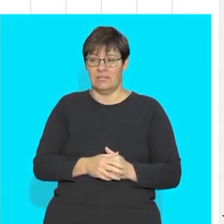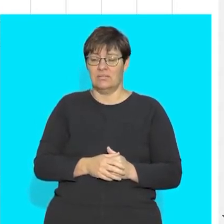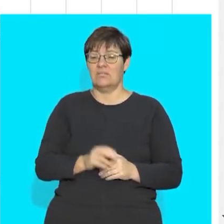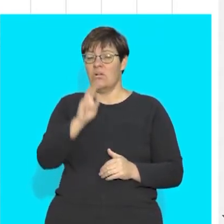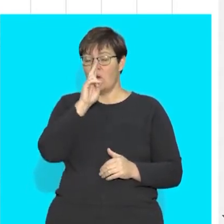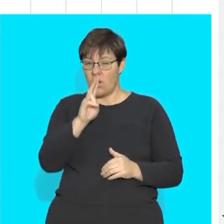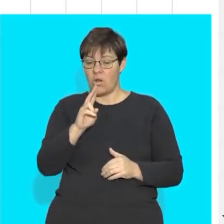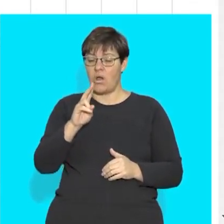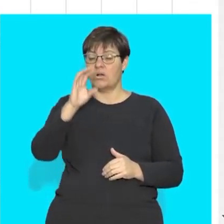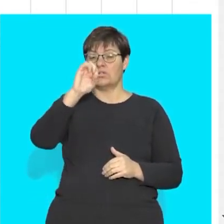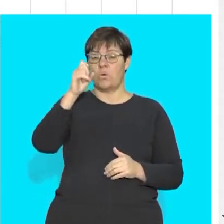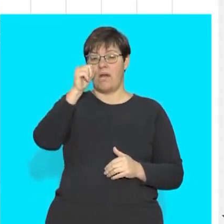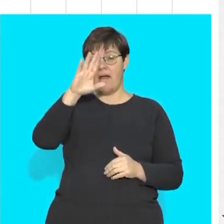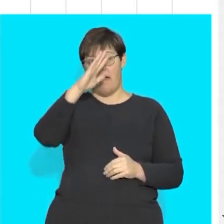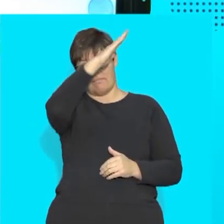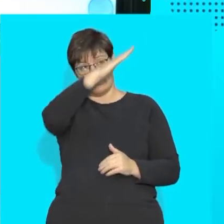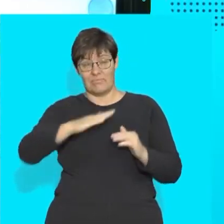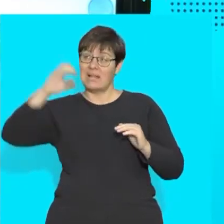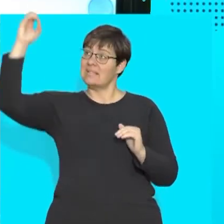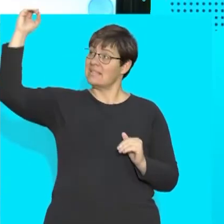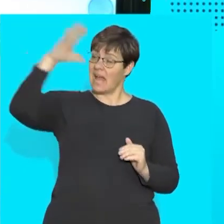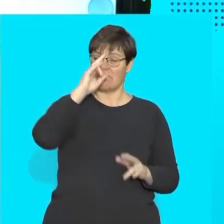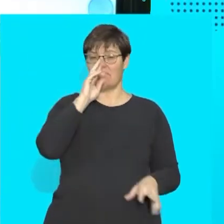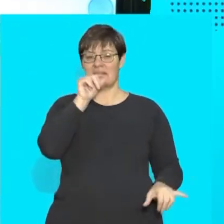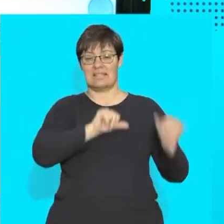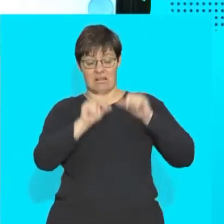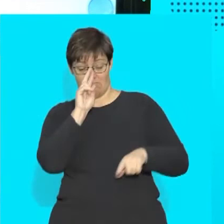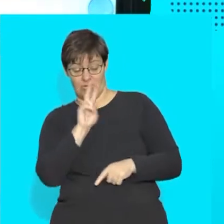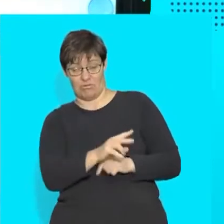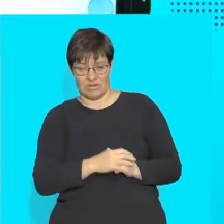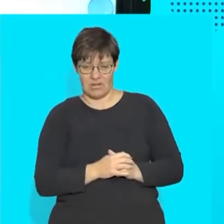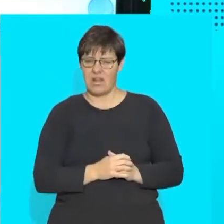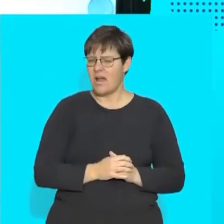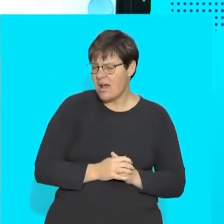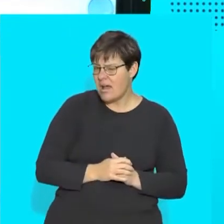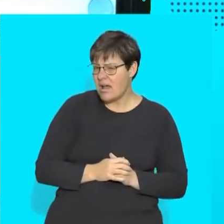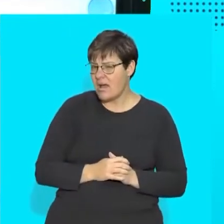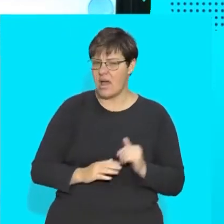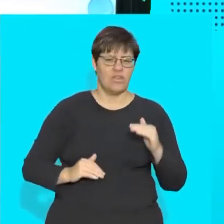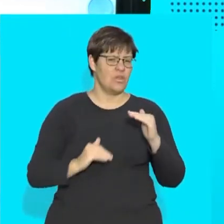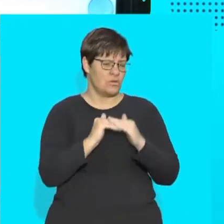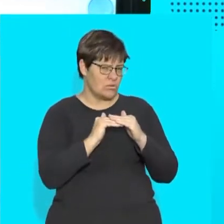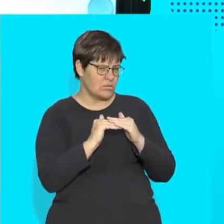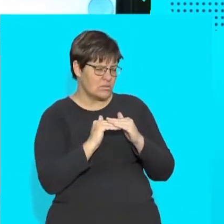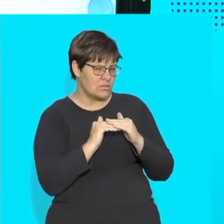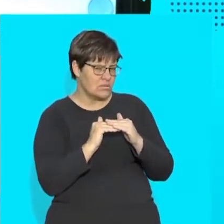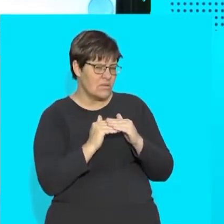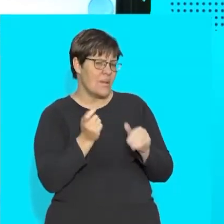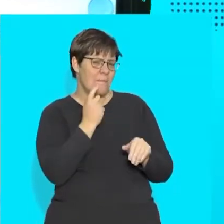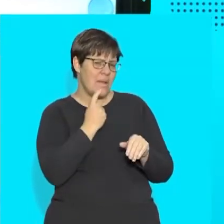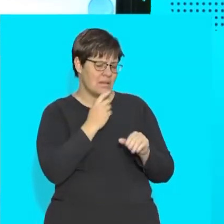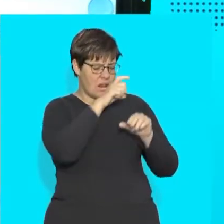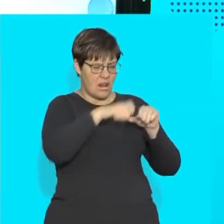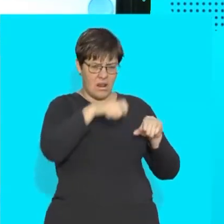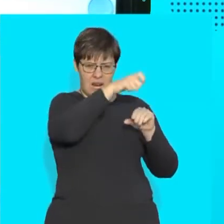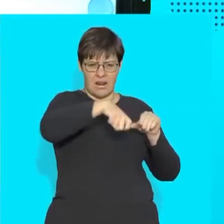at things like solar panels, that's what scientists look at. They go, what is the threshold frequency of the metal